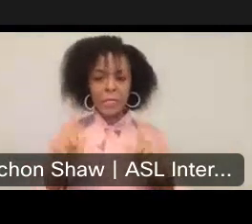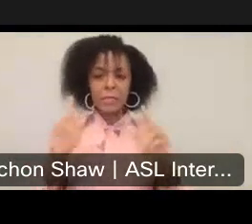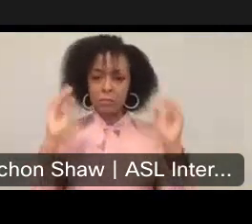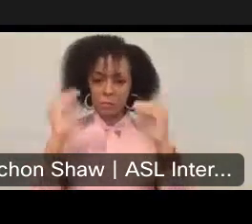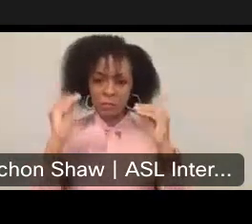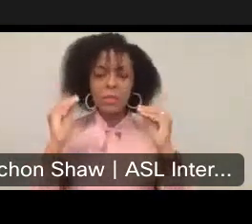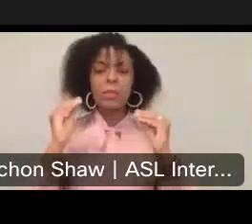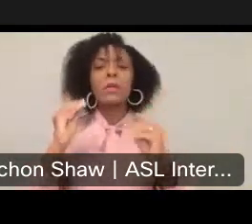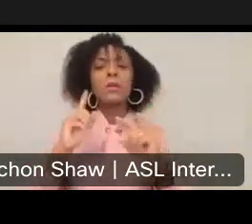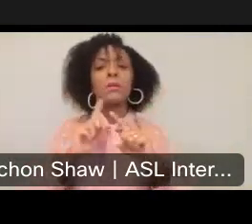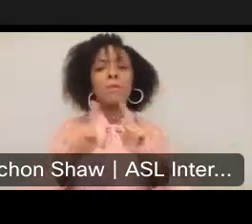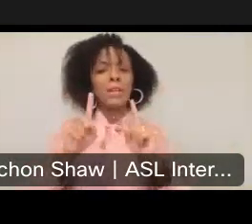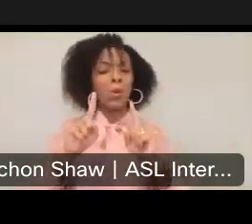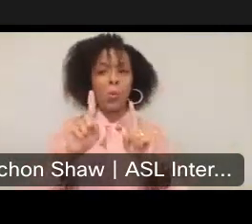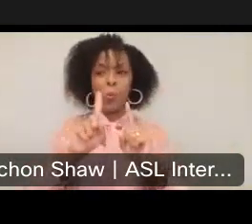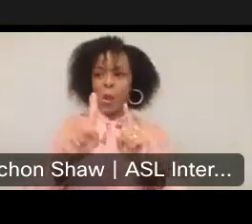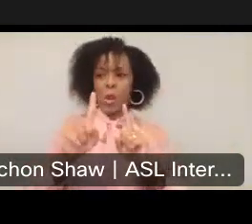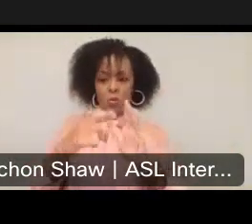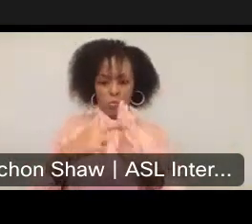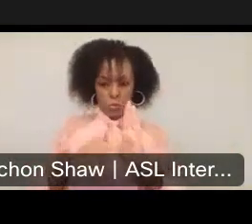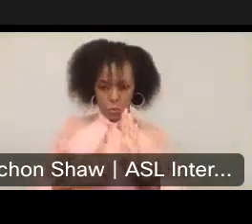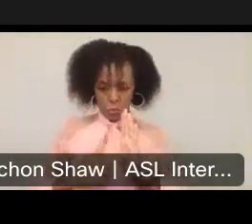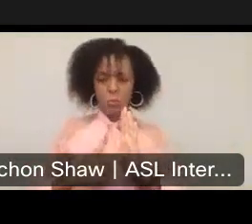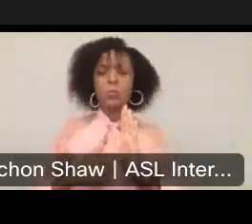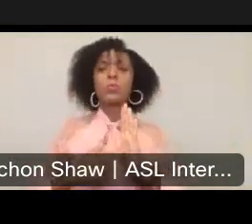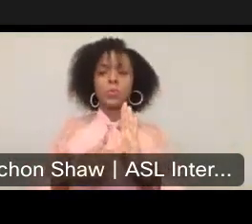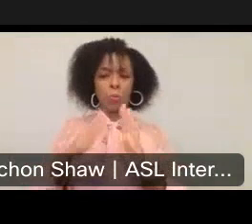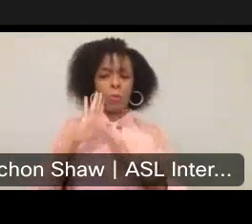the rules and regulations actually are going to affect. And so